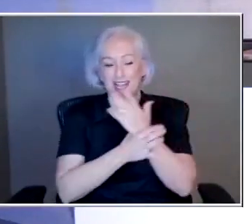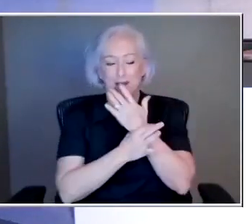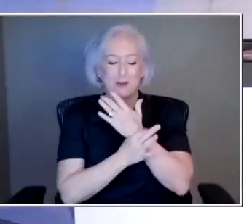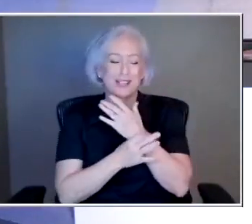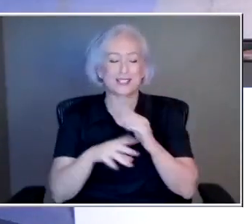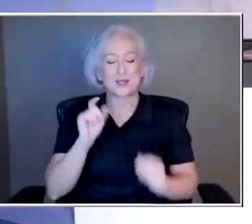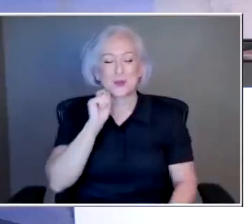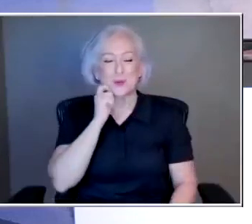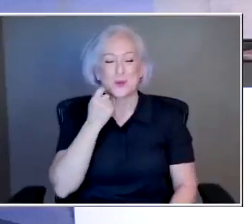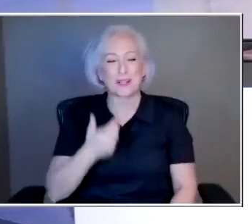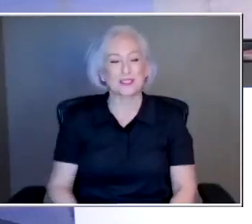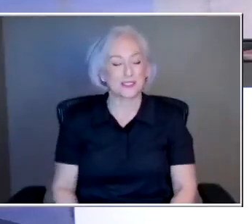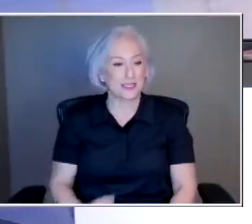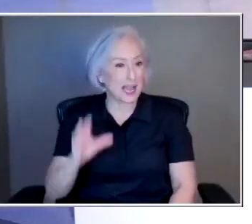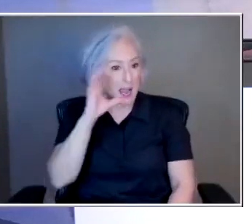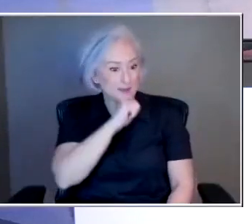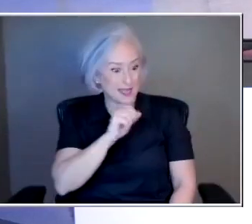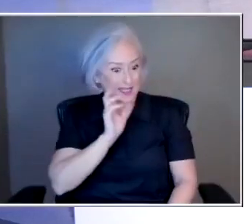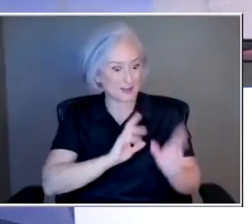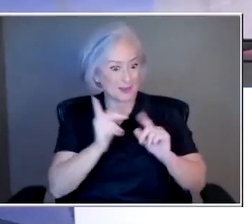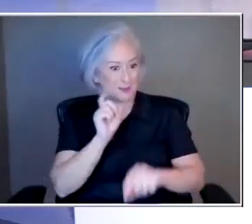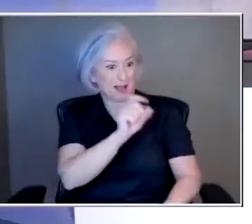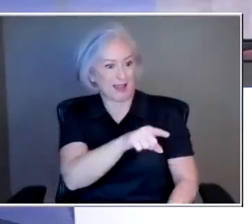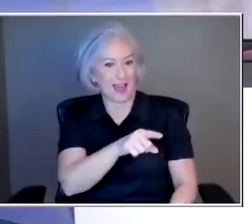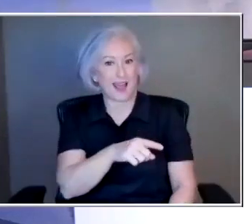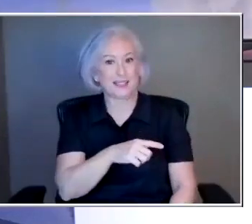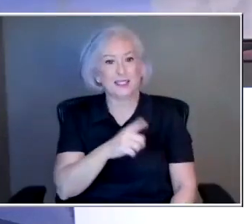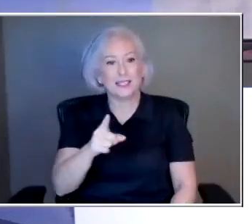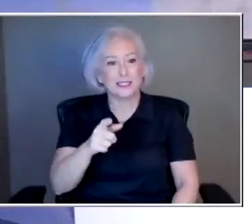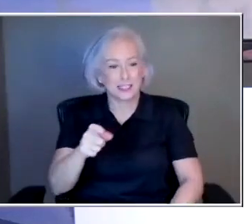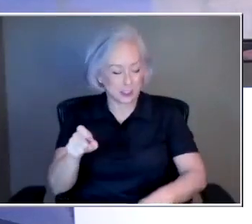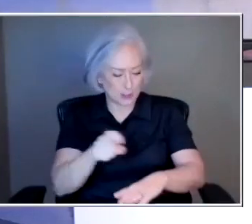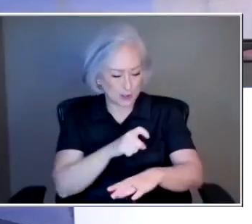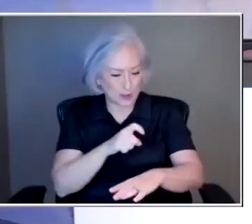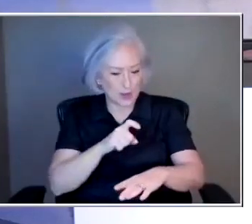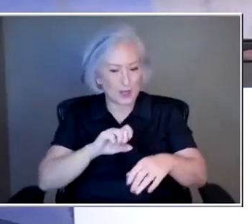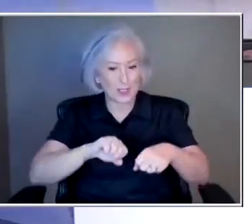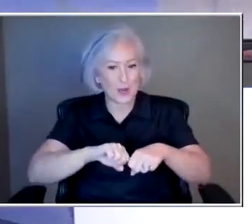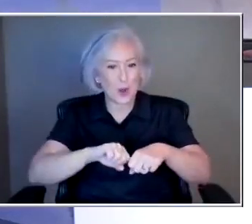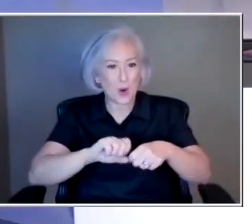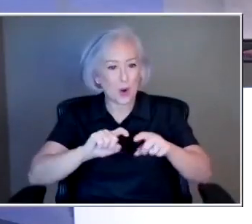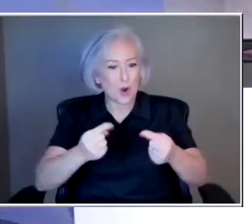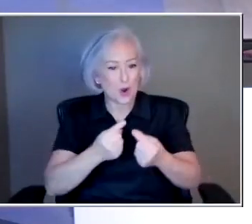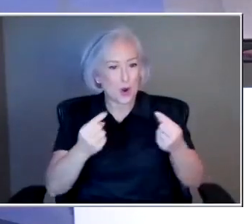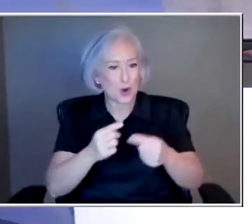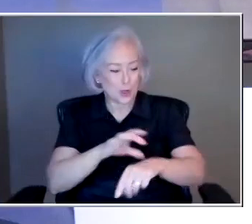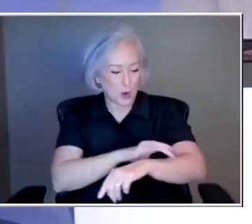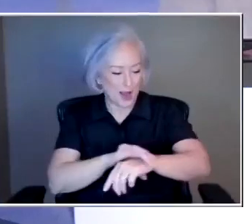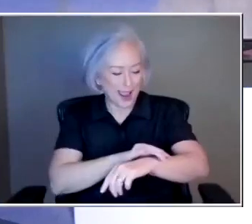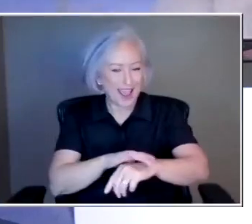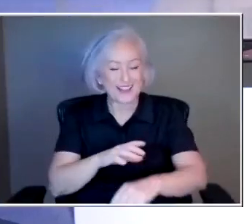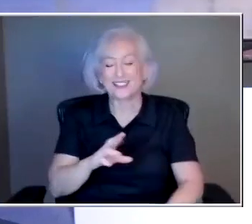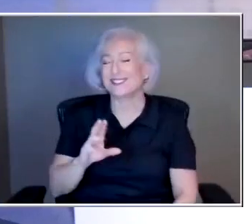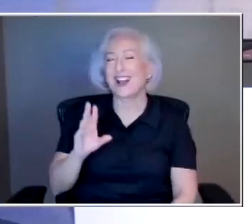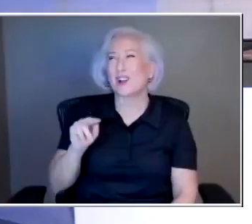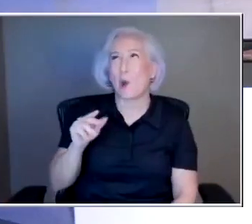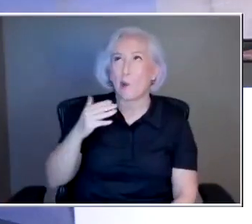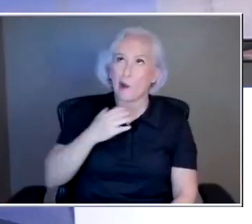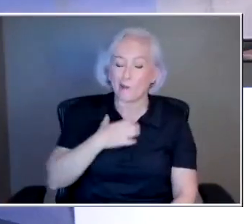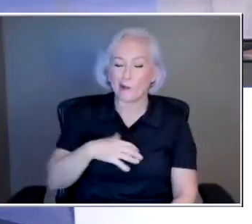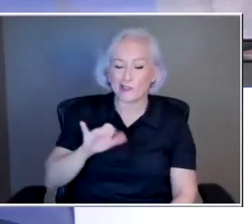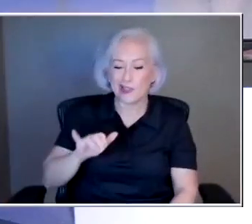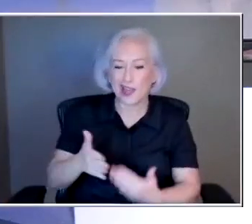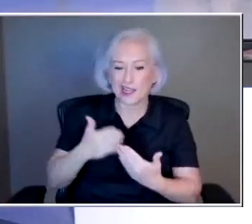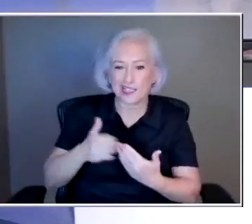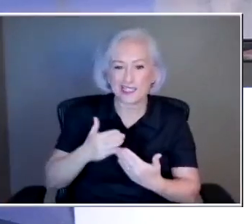about it, because I did. I thought I was about ready to ask you, did you spray in your hand? Yeah, and then I remembered. I wish it was that easy. I know, like throwing your